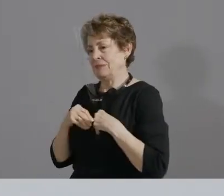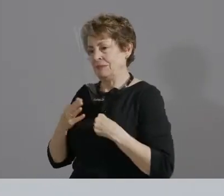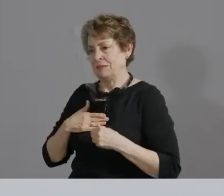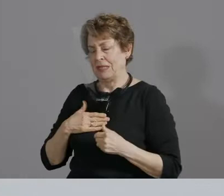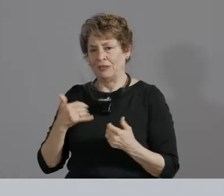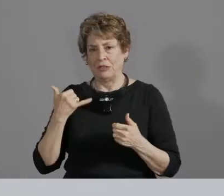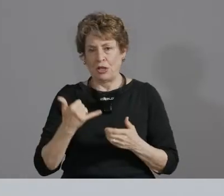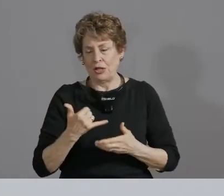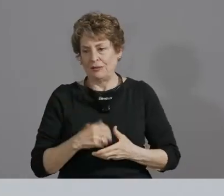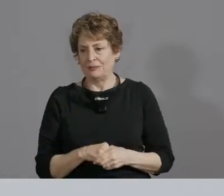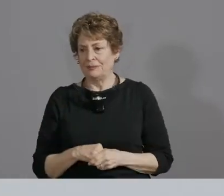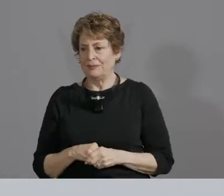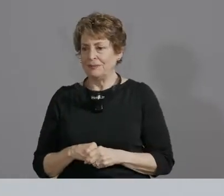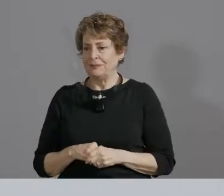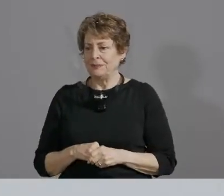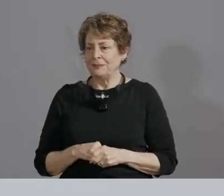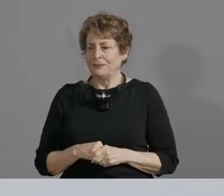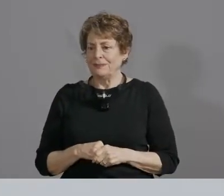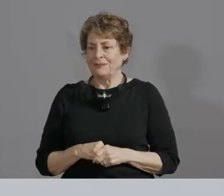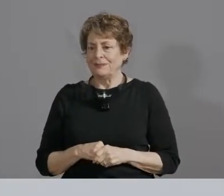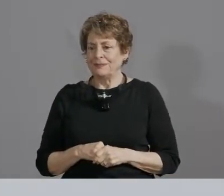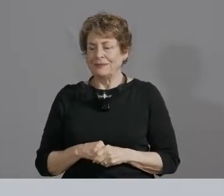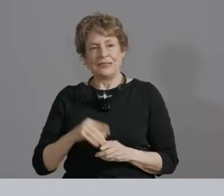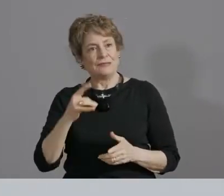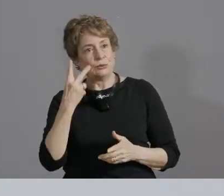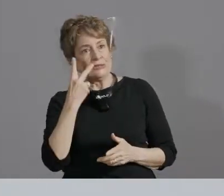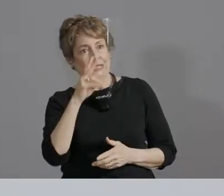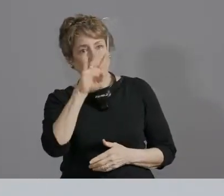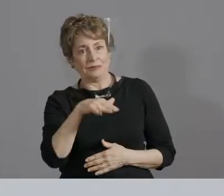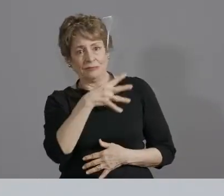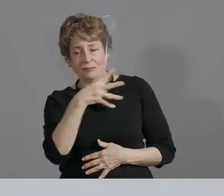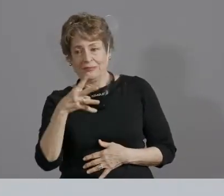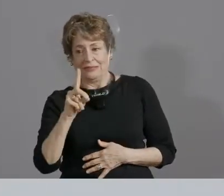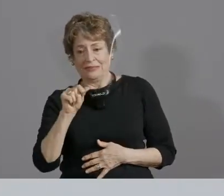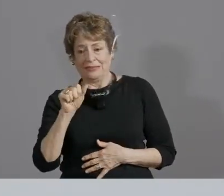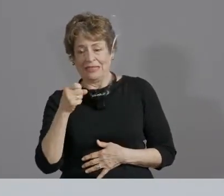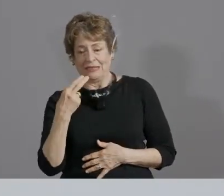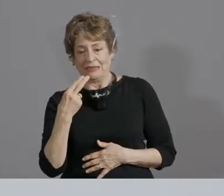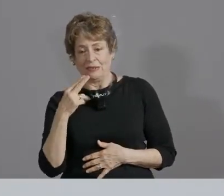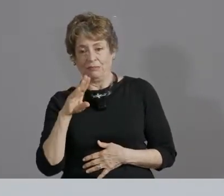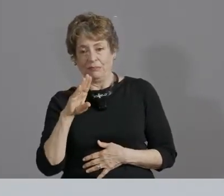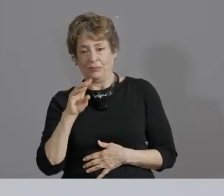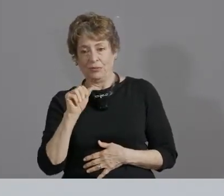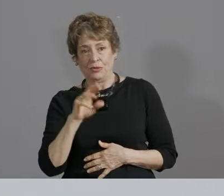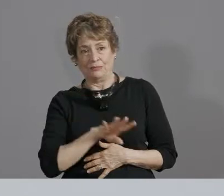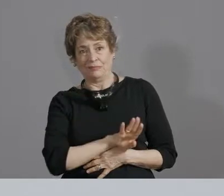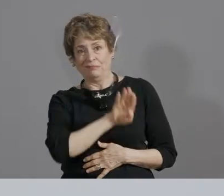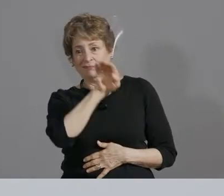at the vaccine data dashboard, it says in Pima County that they have ordered